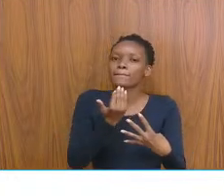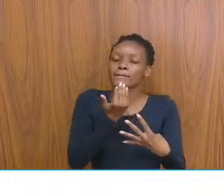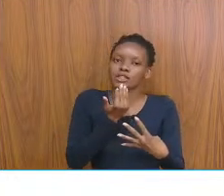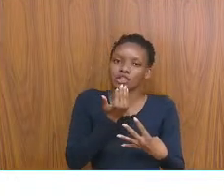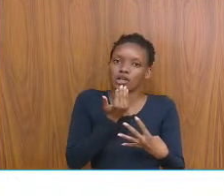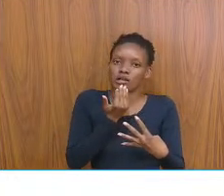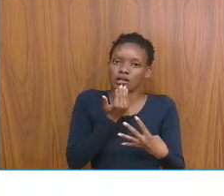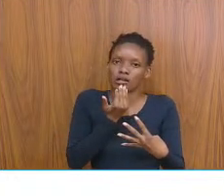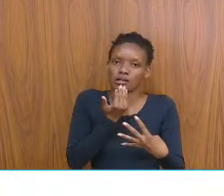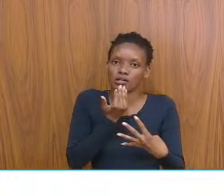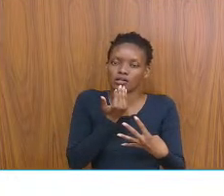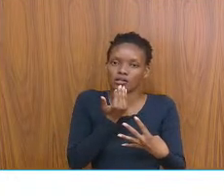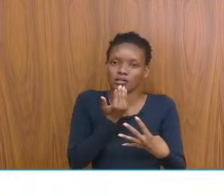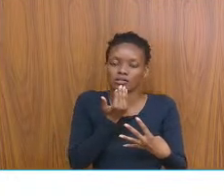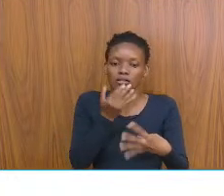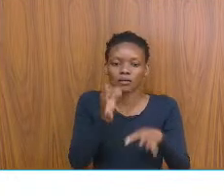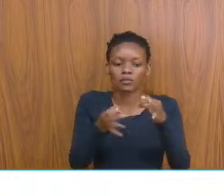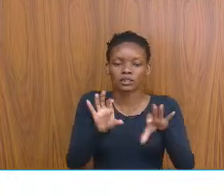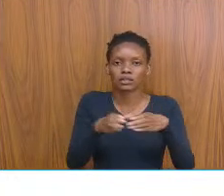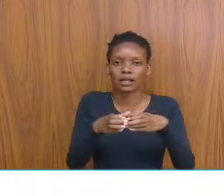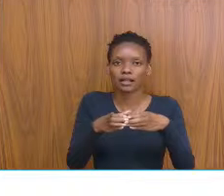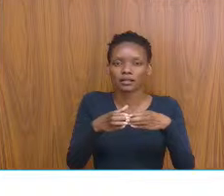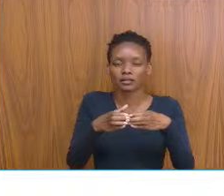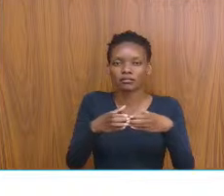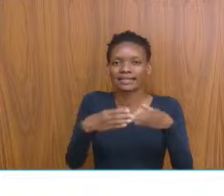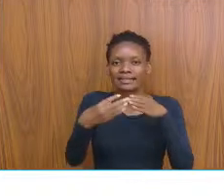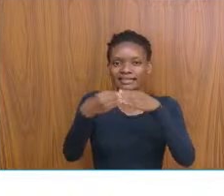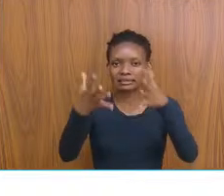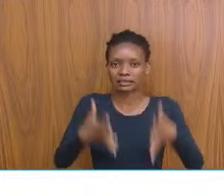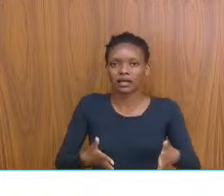the registered party leader.